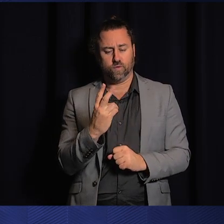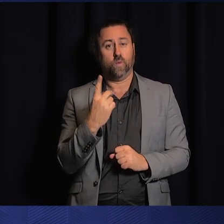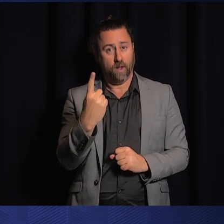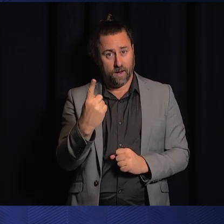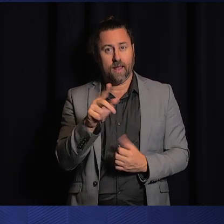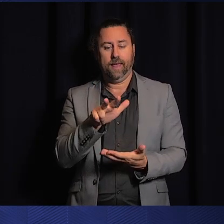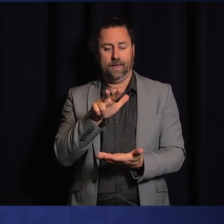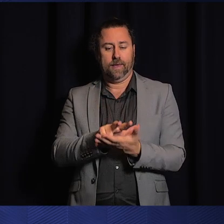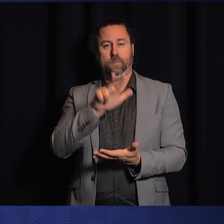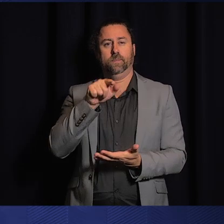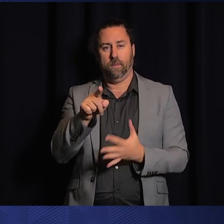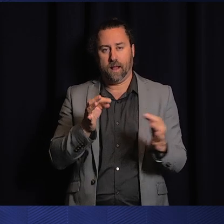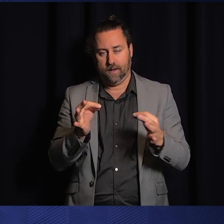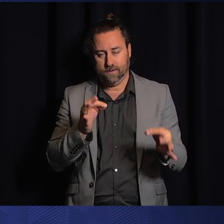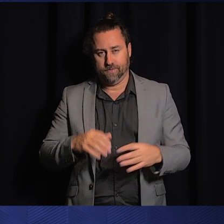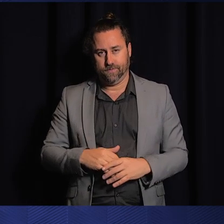Sorry.